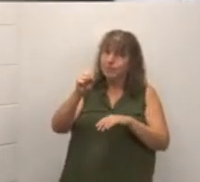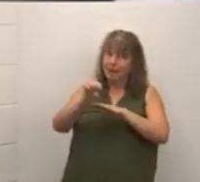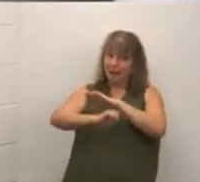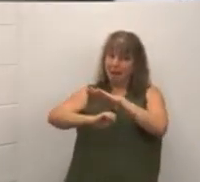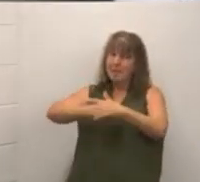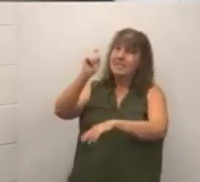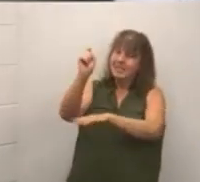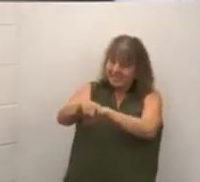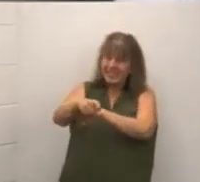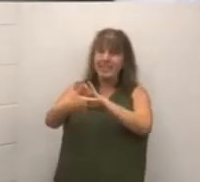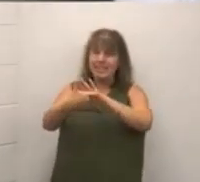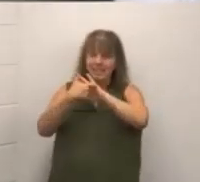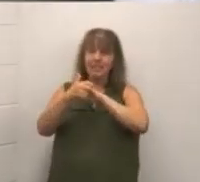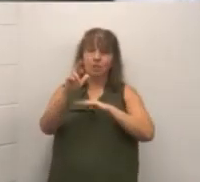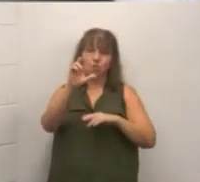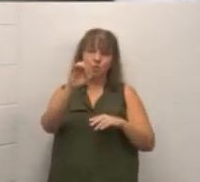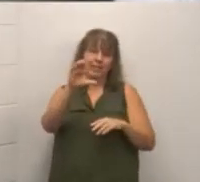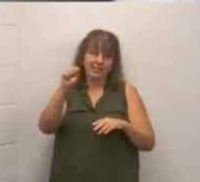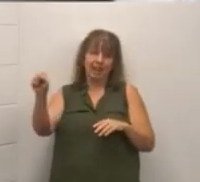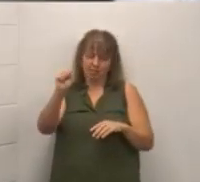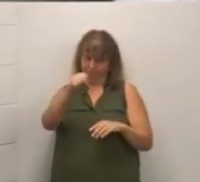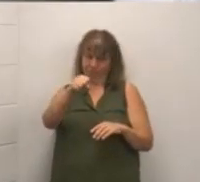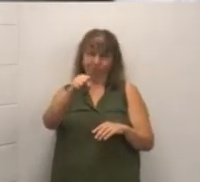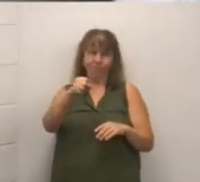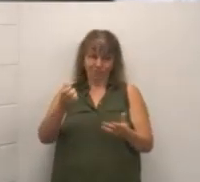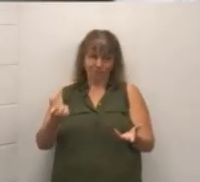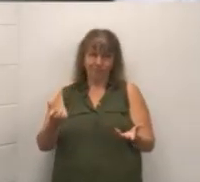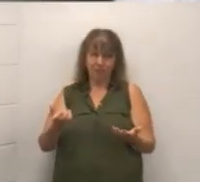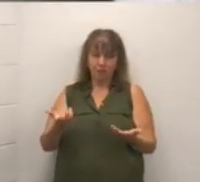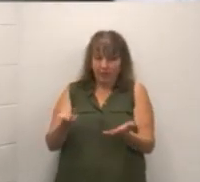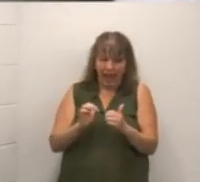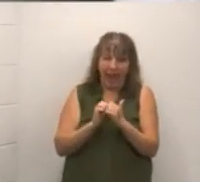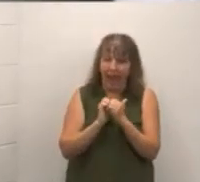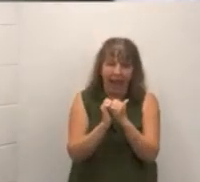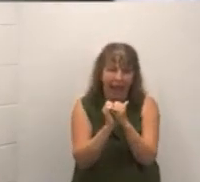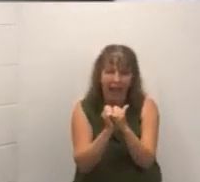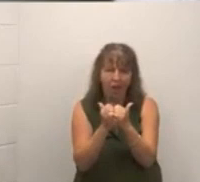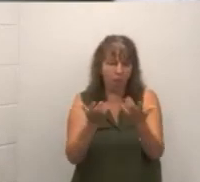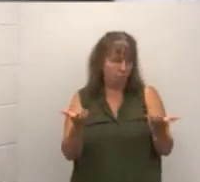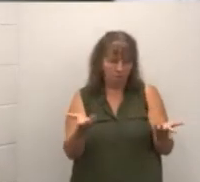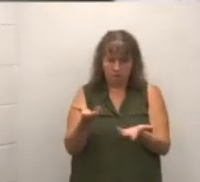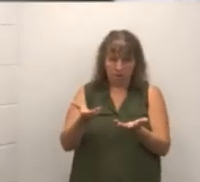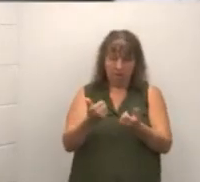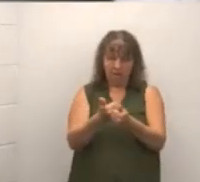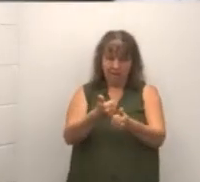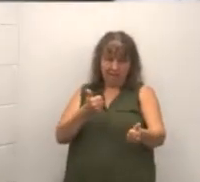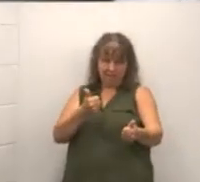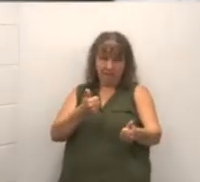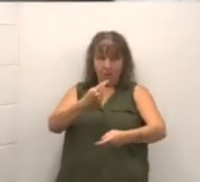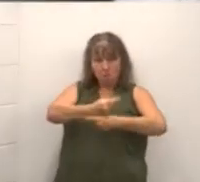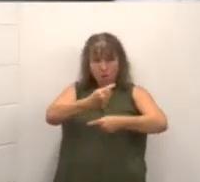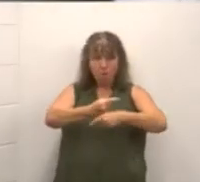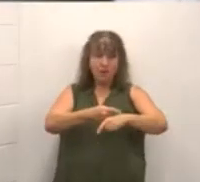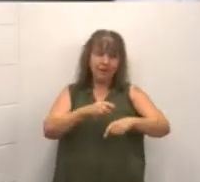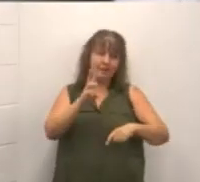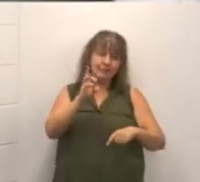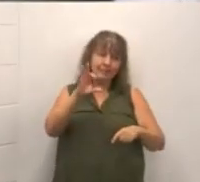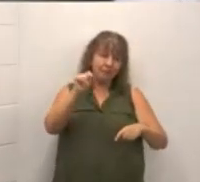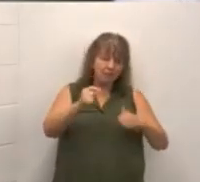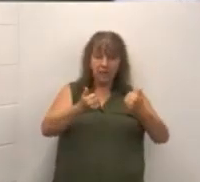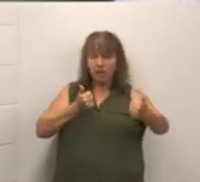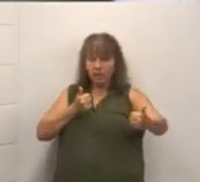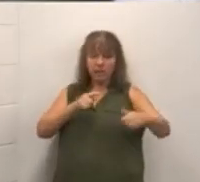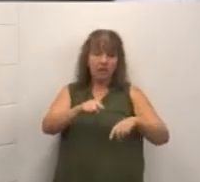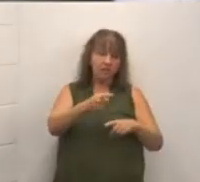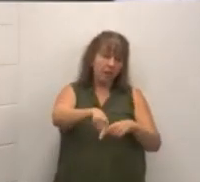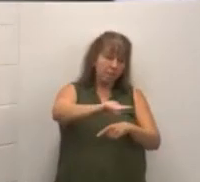recess on a daily basis, but thinking about how to do that in a socially distanced manner, keeping kids safe,